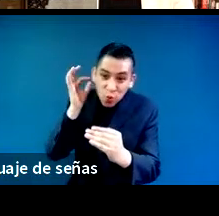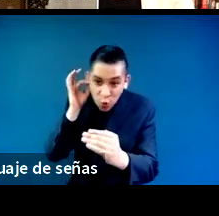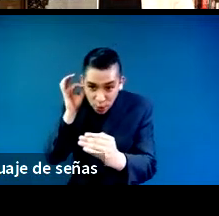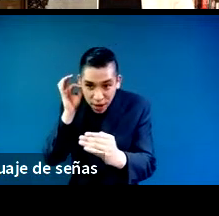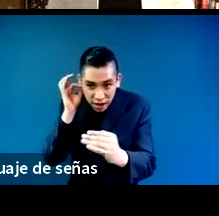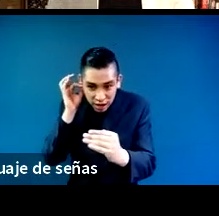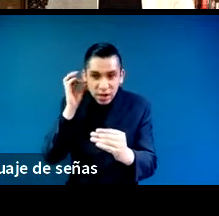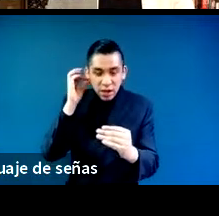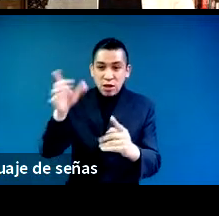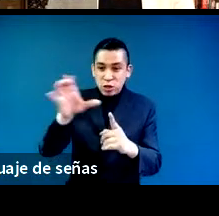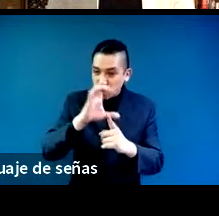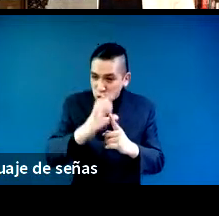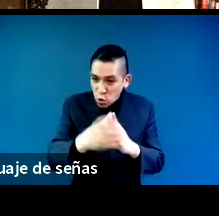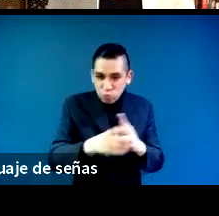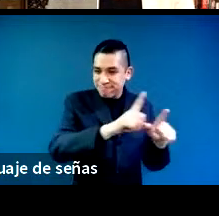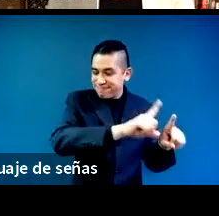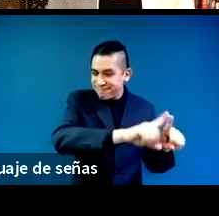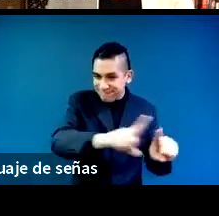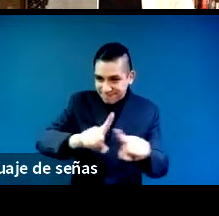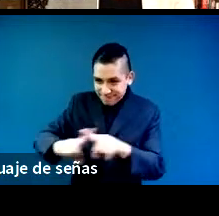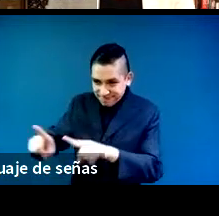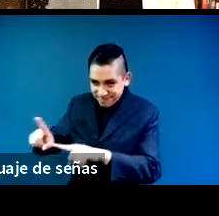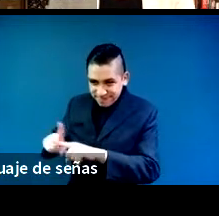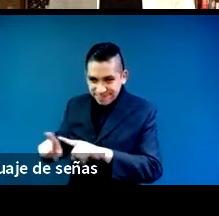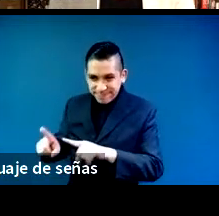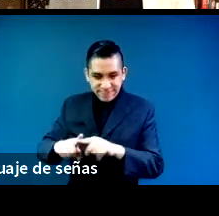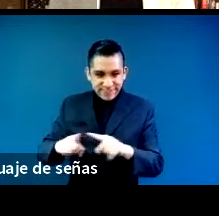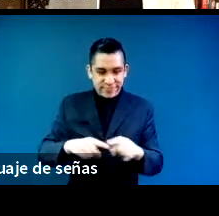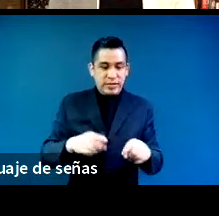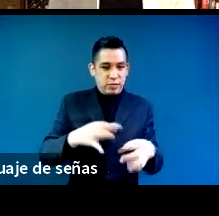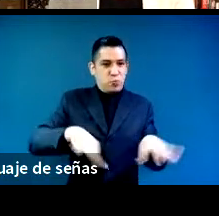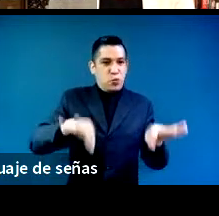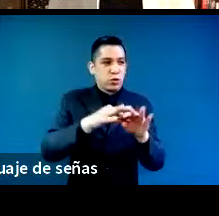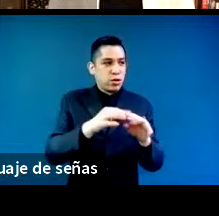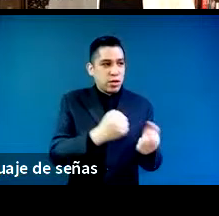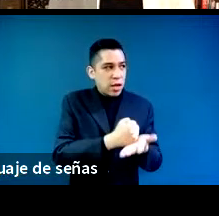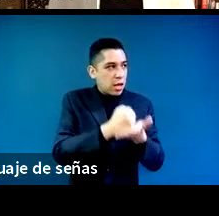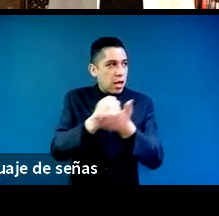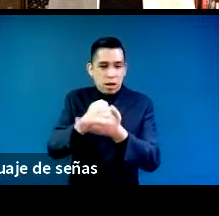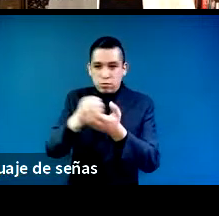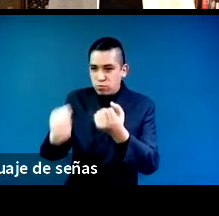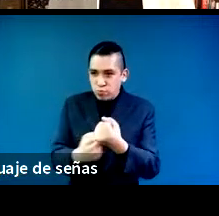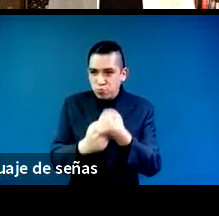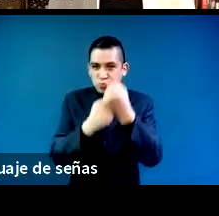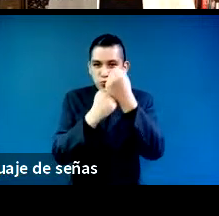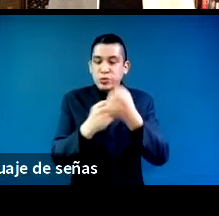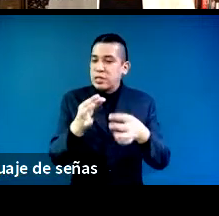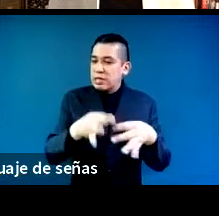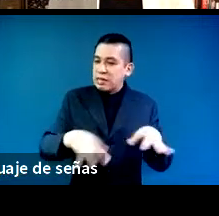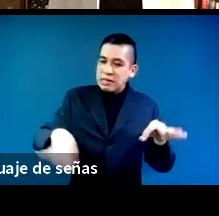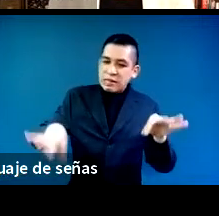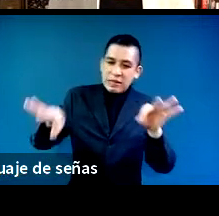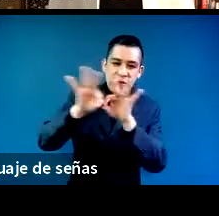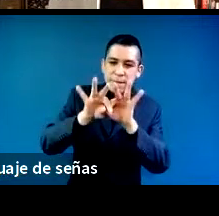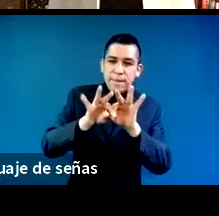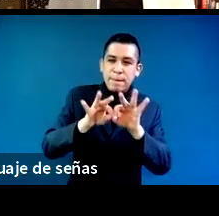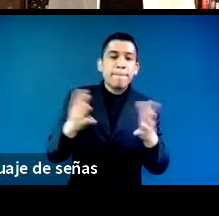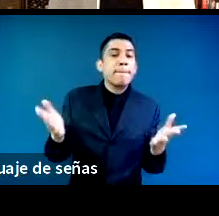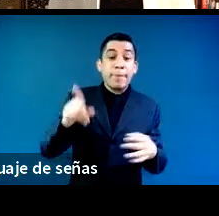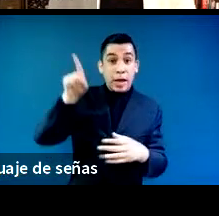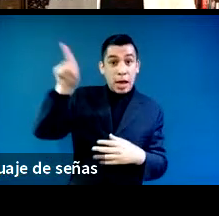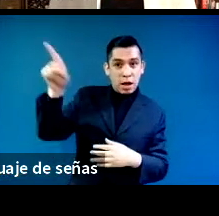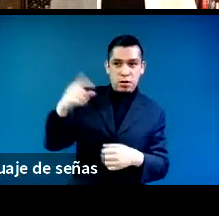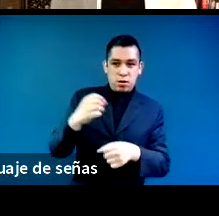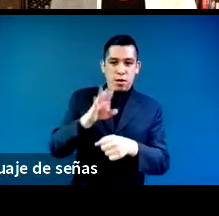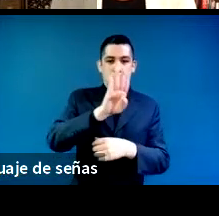we started in the BBC, in the heart of the BBC London newsroom, and that was the 50/50 Equality Project,